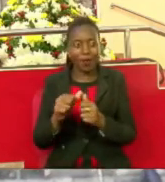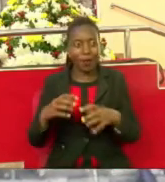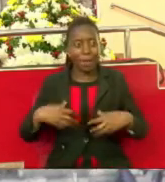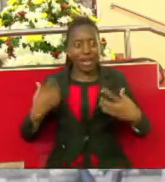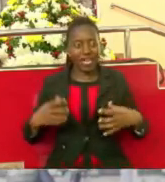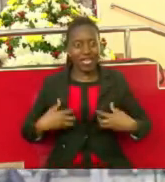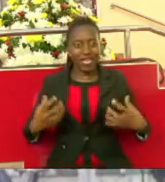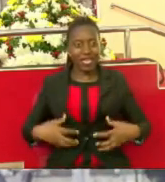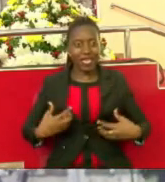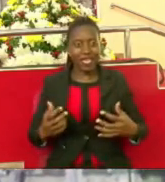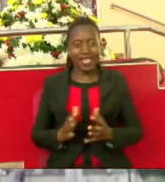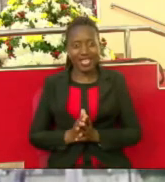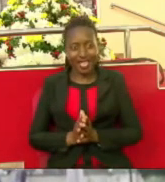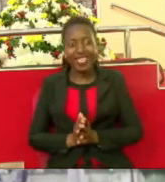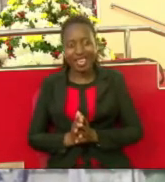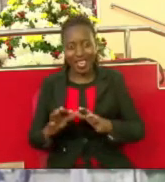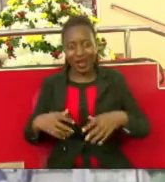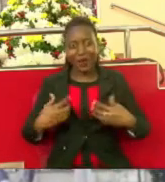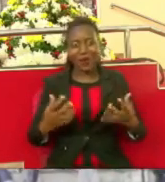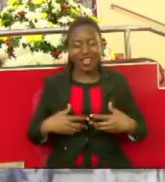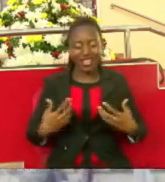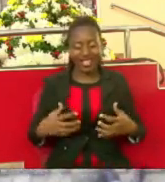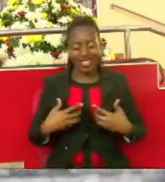And I read it as the Miss Jagida's monkey.